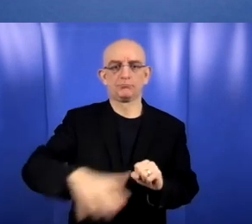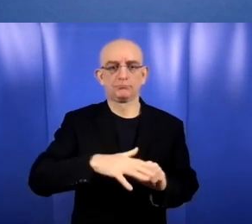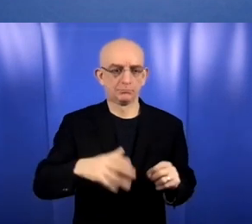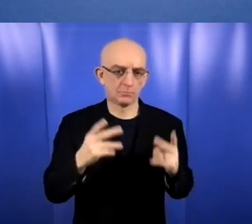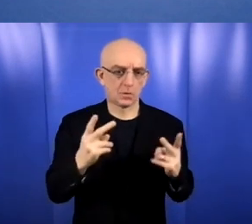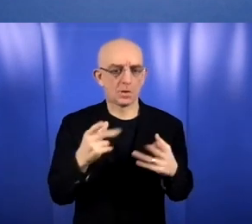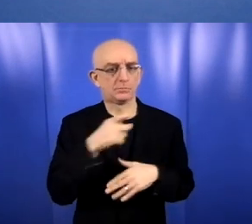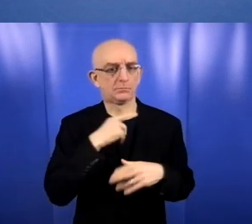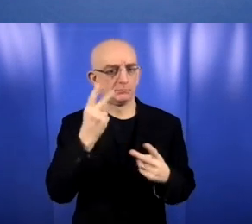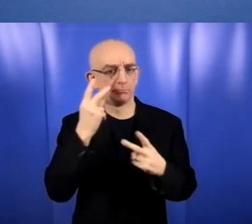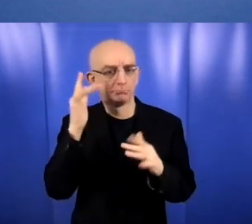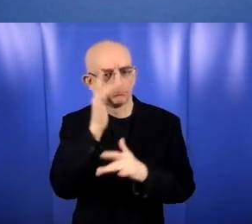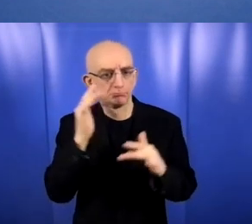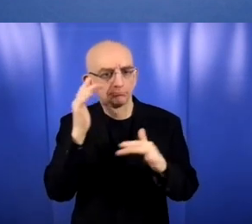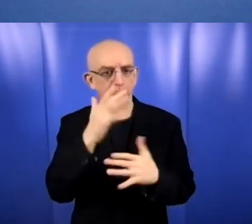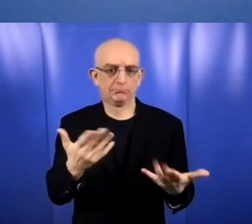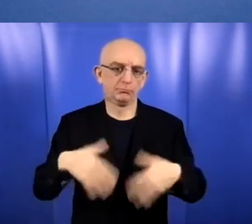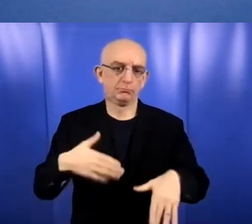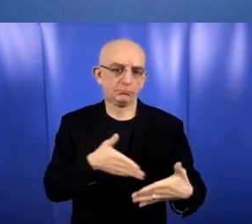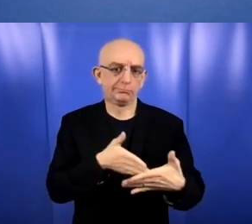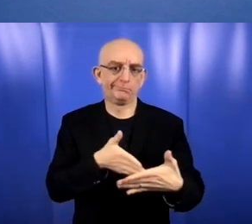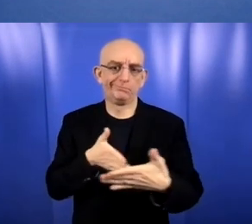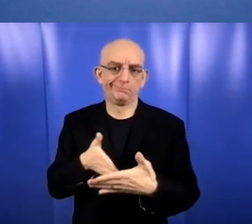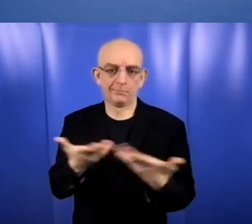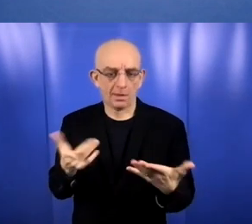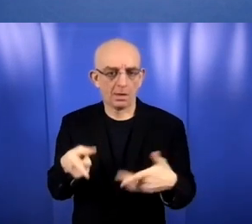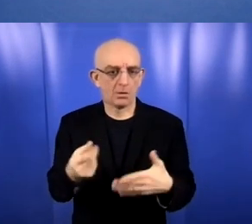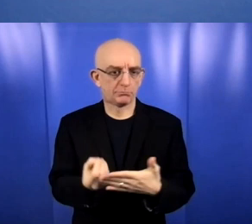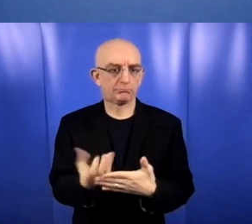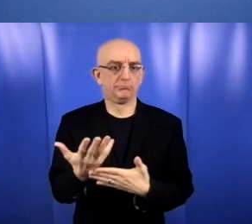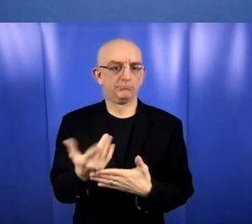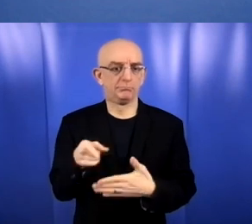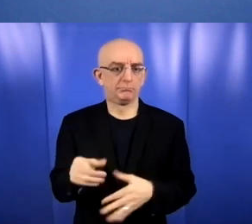temporary seasonal work permits in the Pacific to